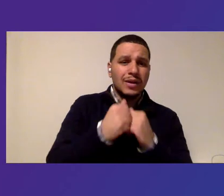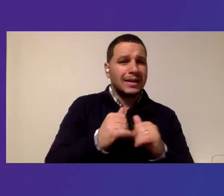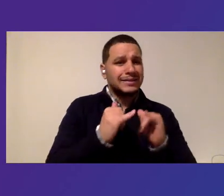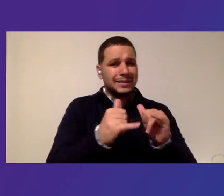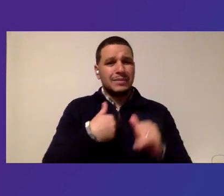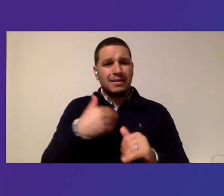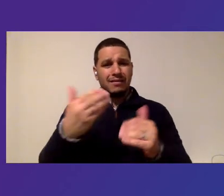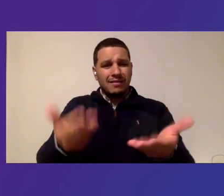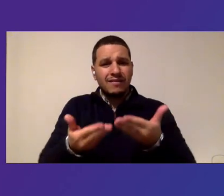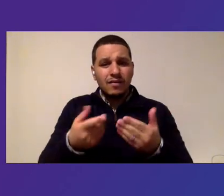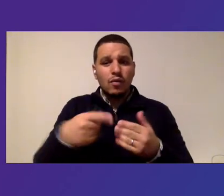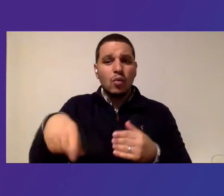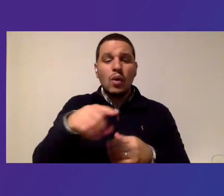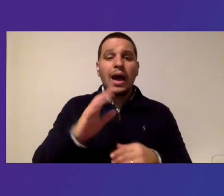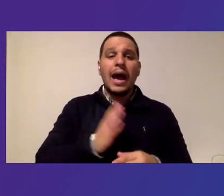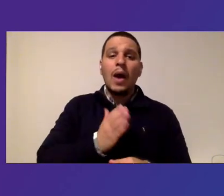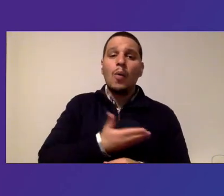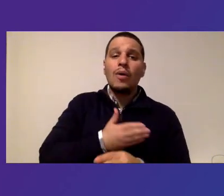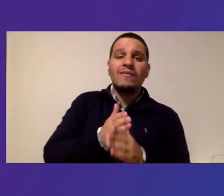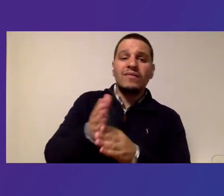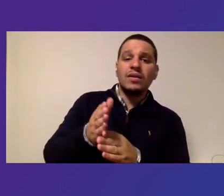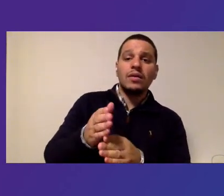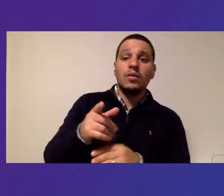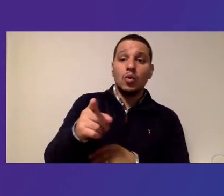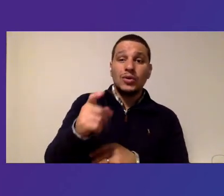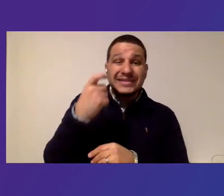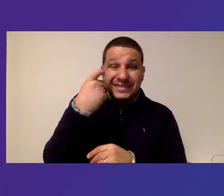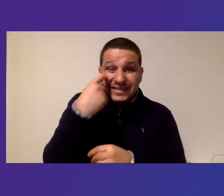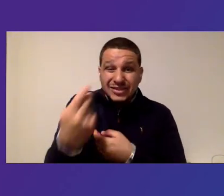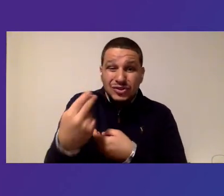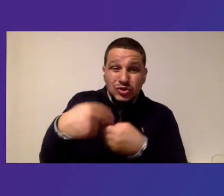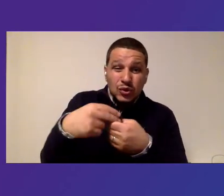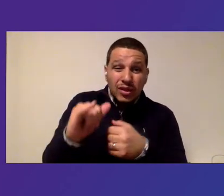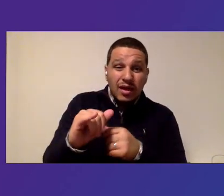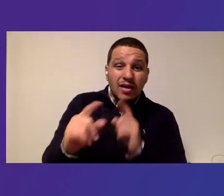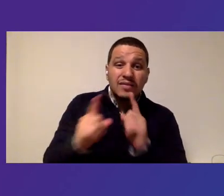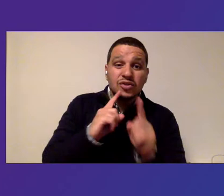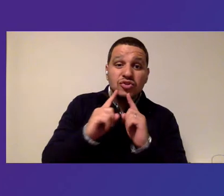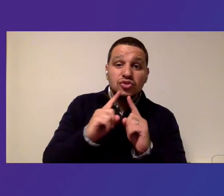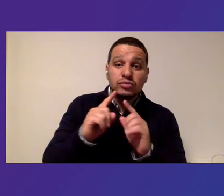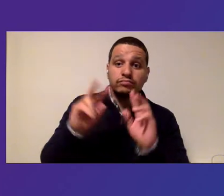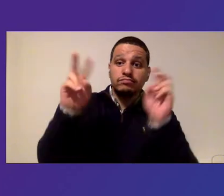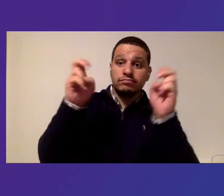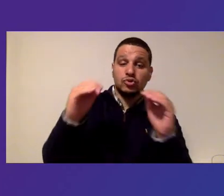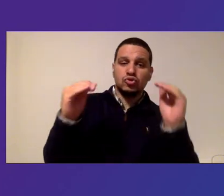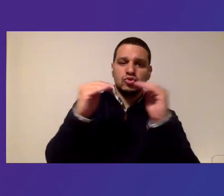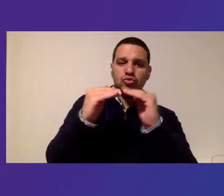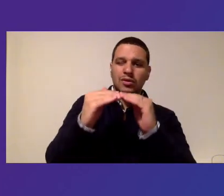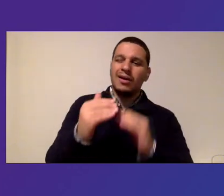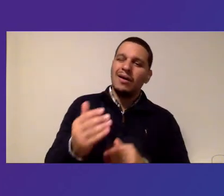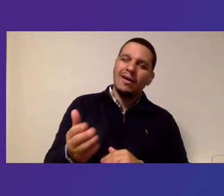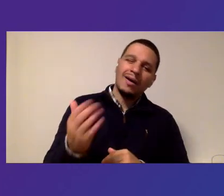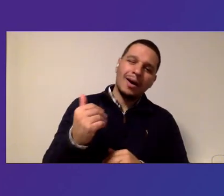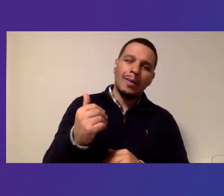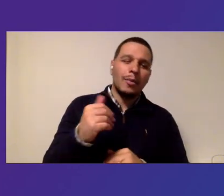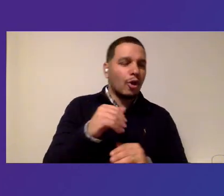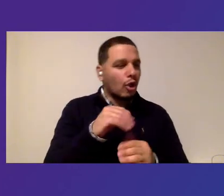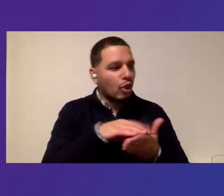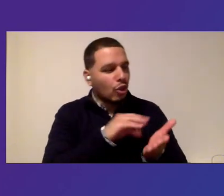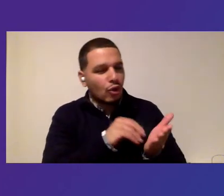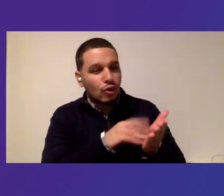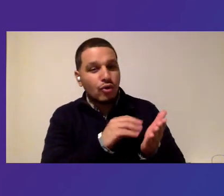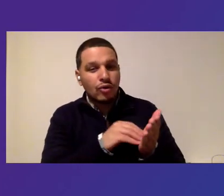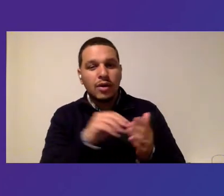invitation to those in our field who are just entering this conversation on justice. Come an apprentice. This